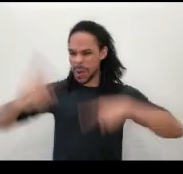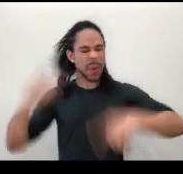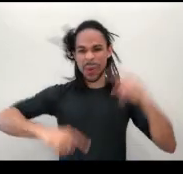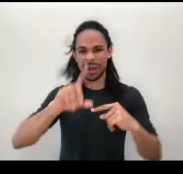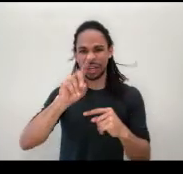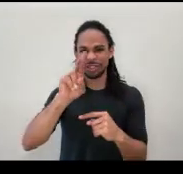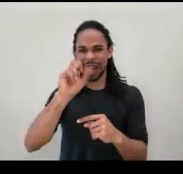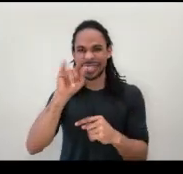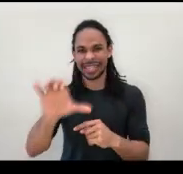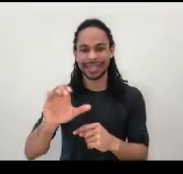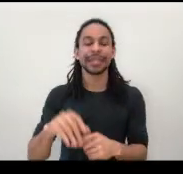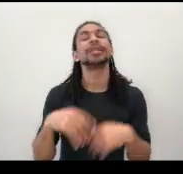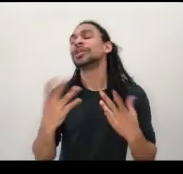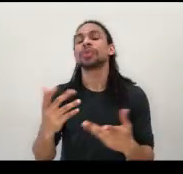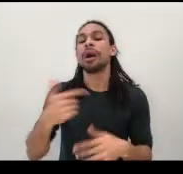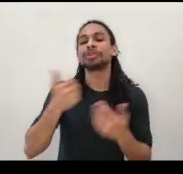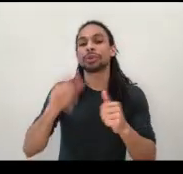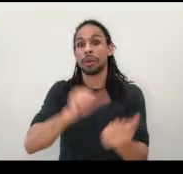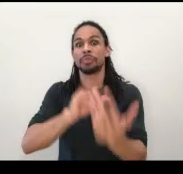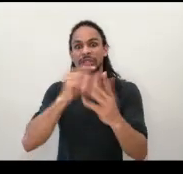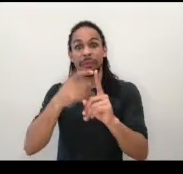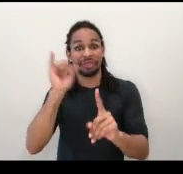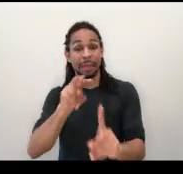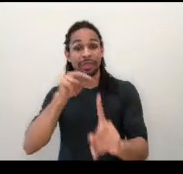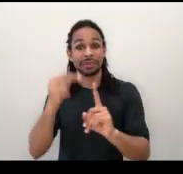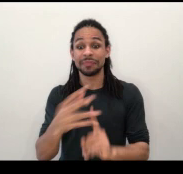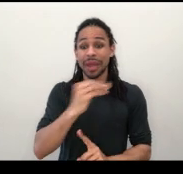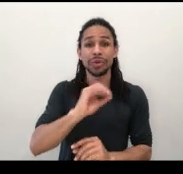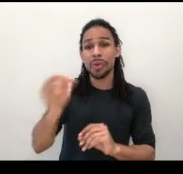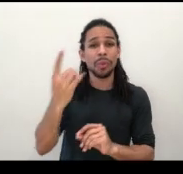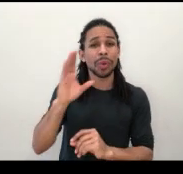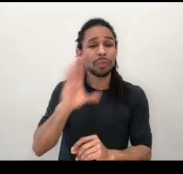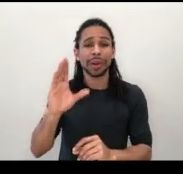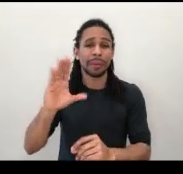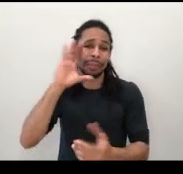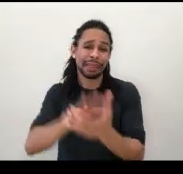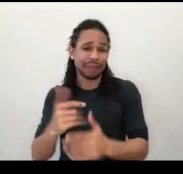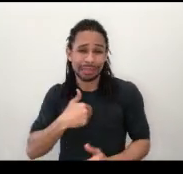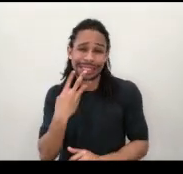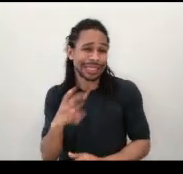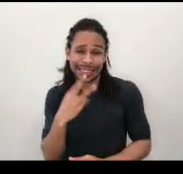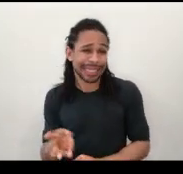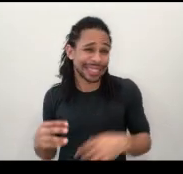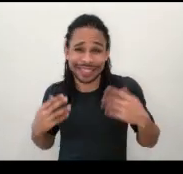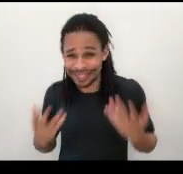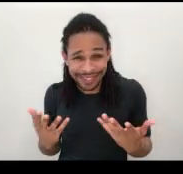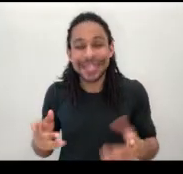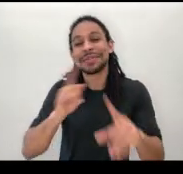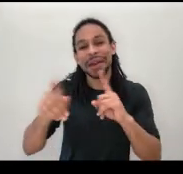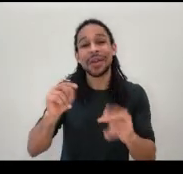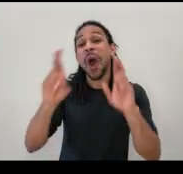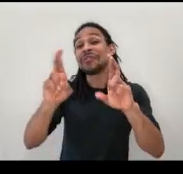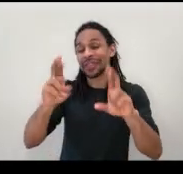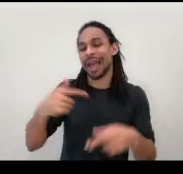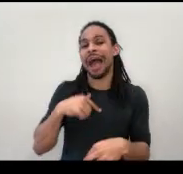tried to approach it from that aspect. No one's going to believe that I'm 16 years old. But hopefully